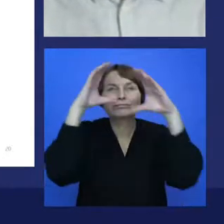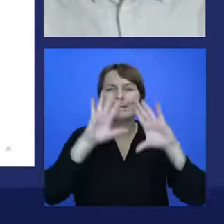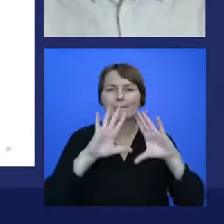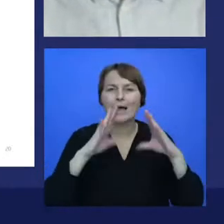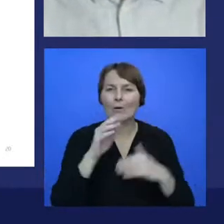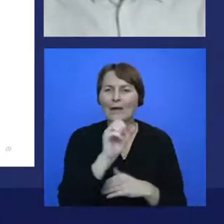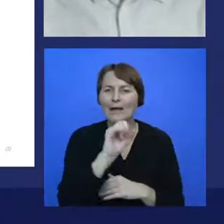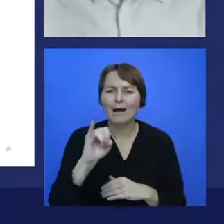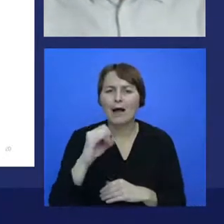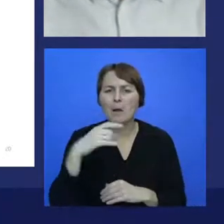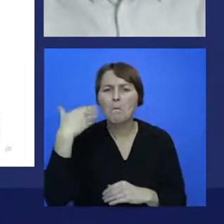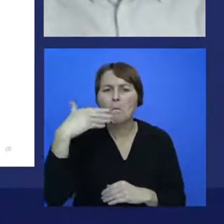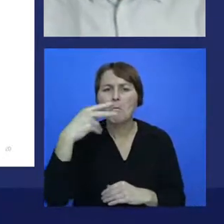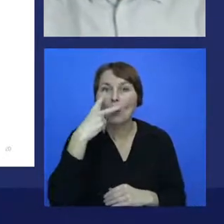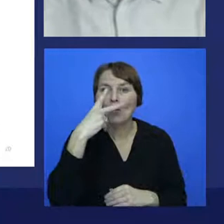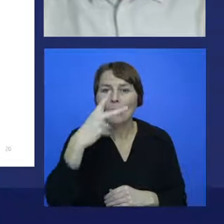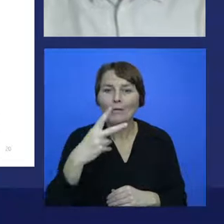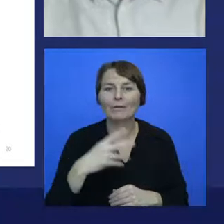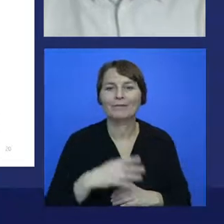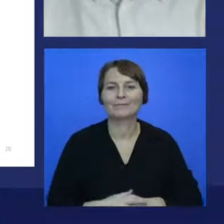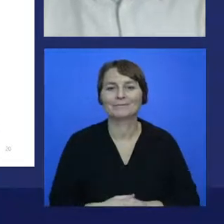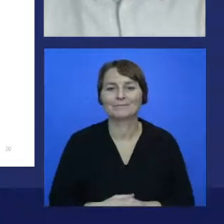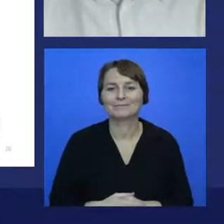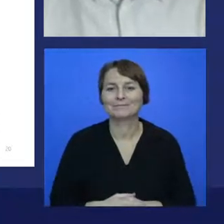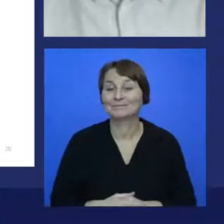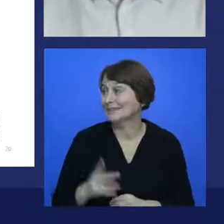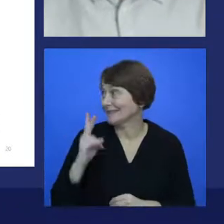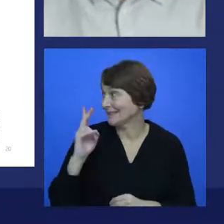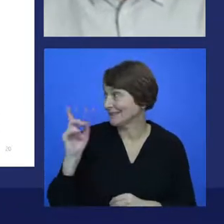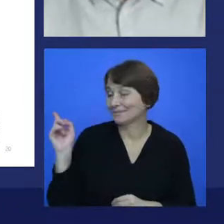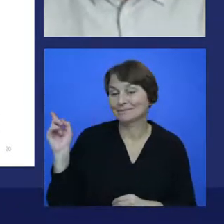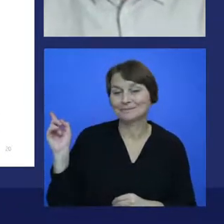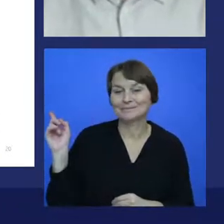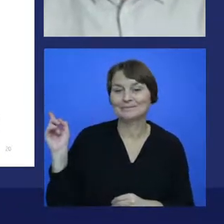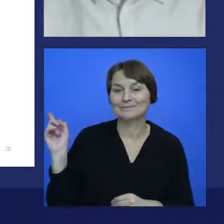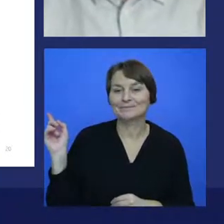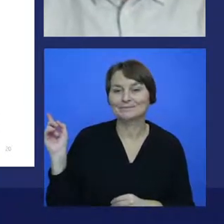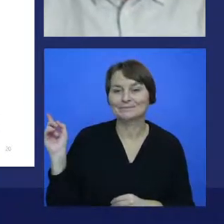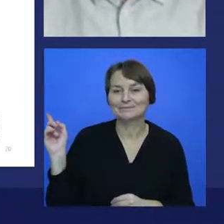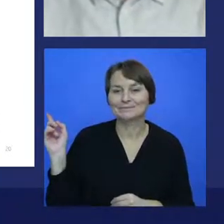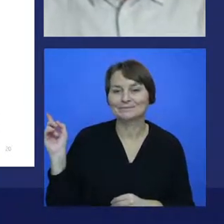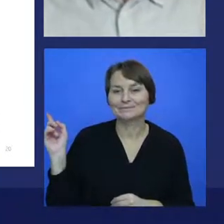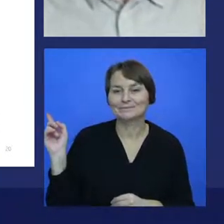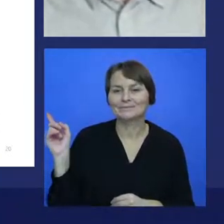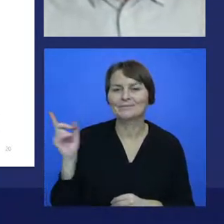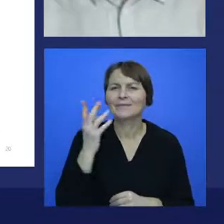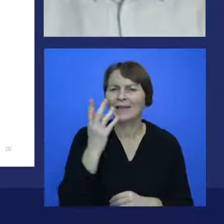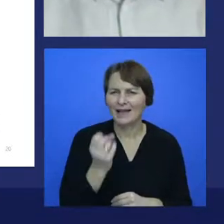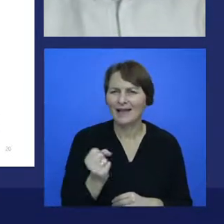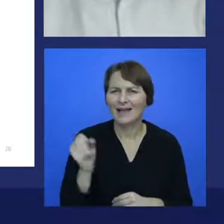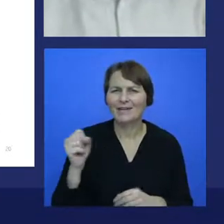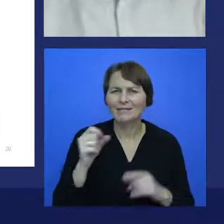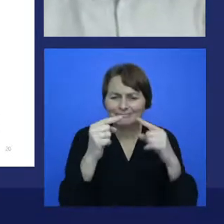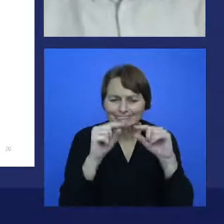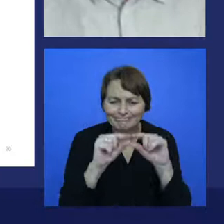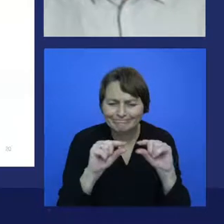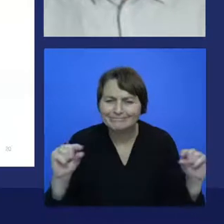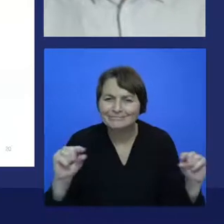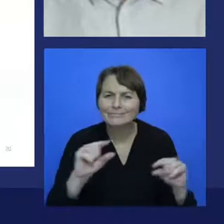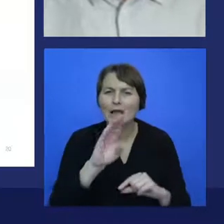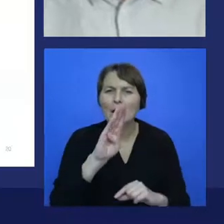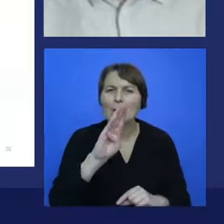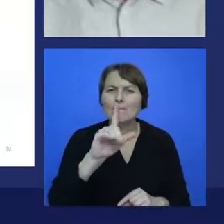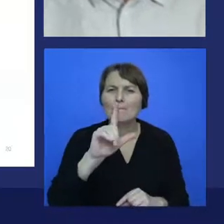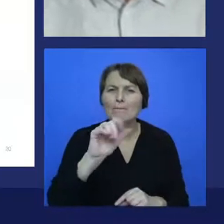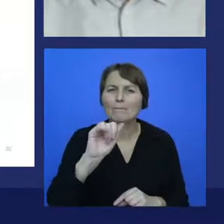effort. So Black Shark spent a lot of time and a lot of investment in this absolutely